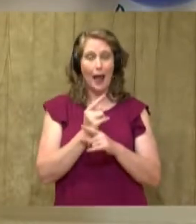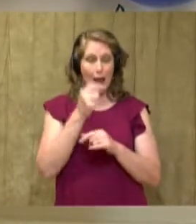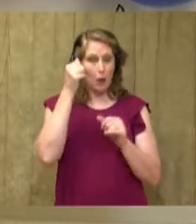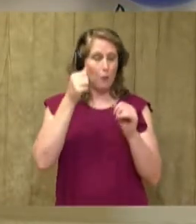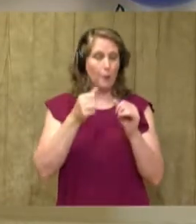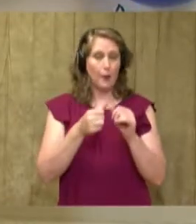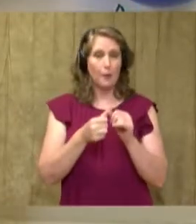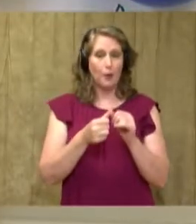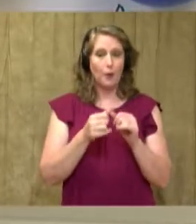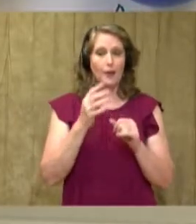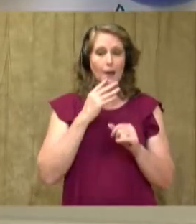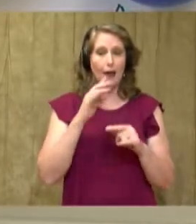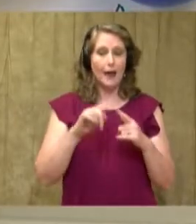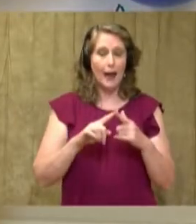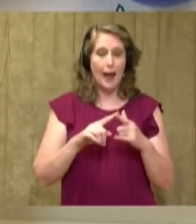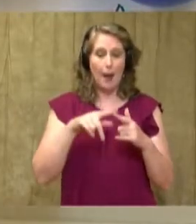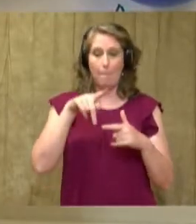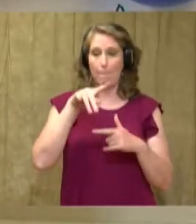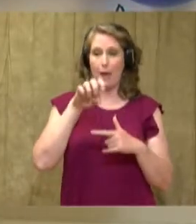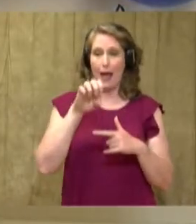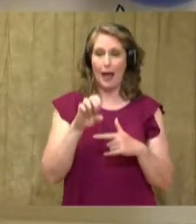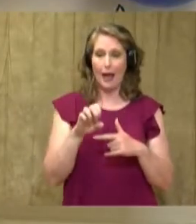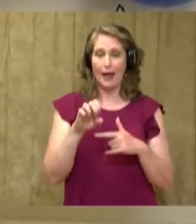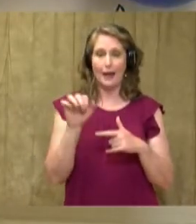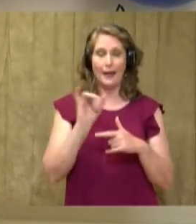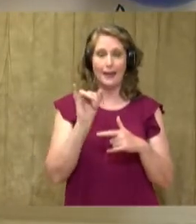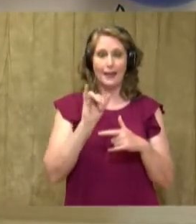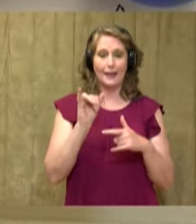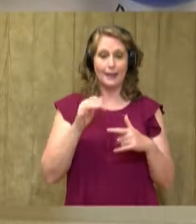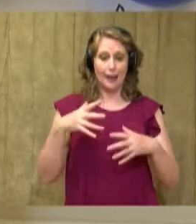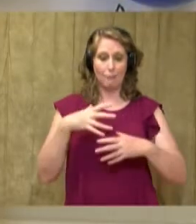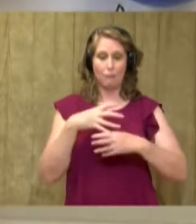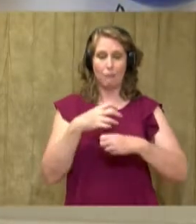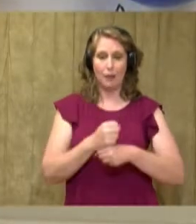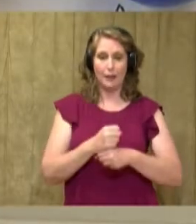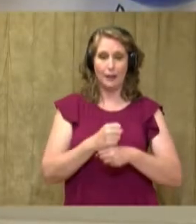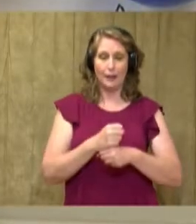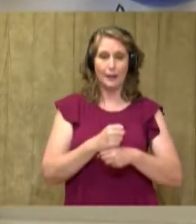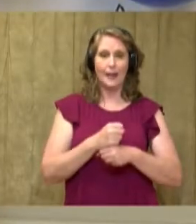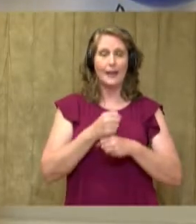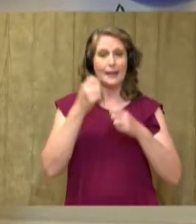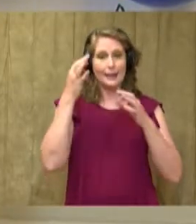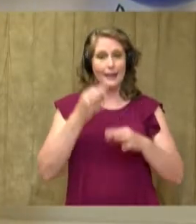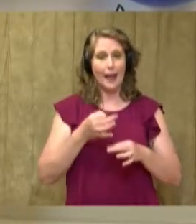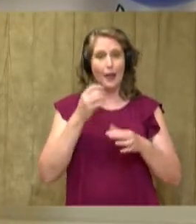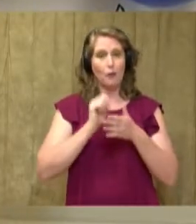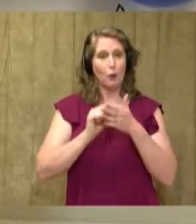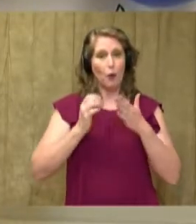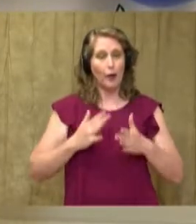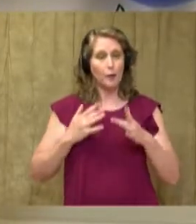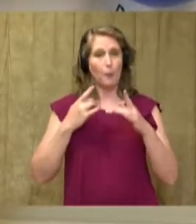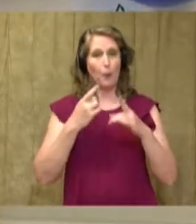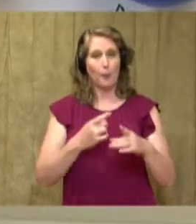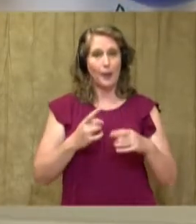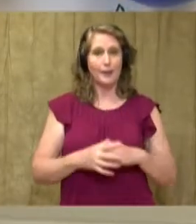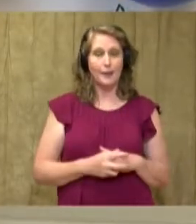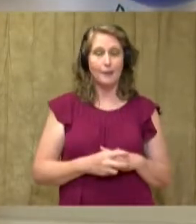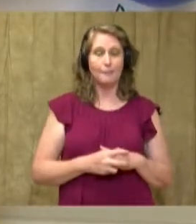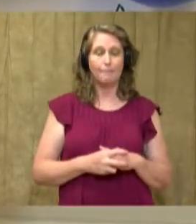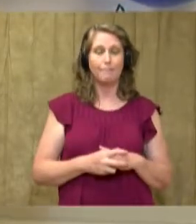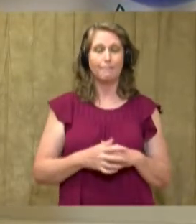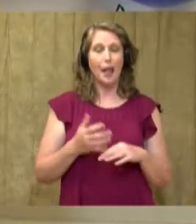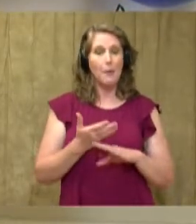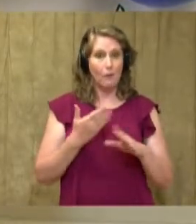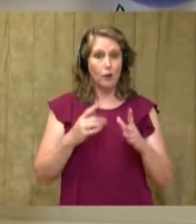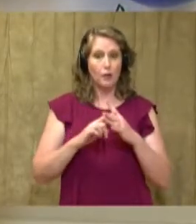we talked about how PI is like an acronym for determining the author's purpose. Okay? So, before